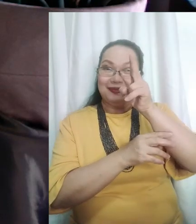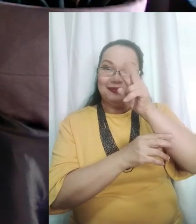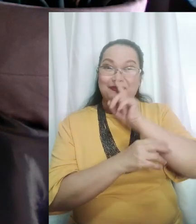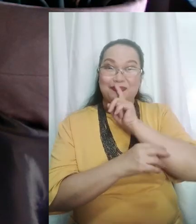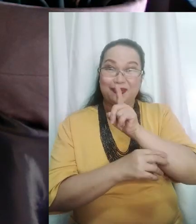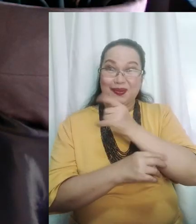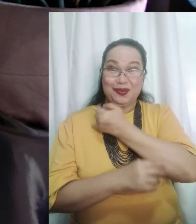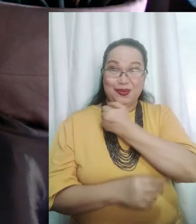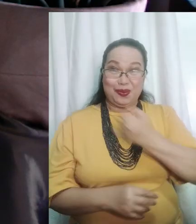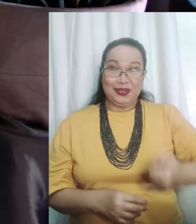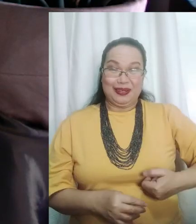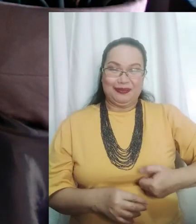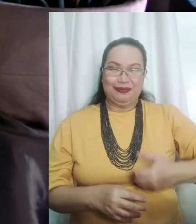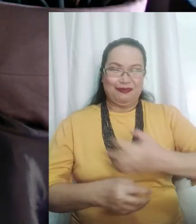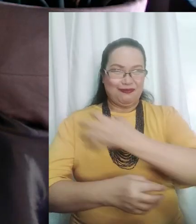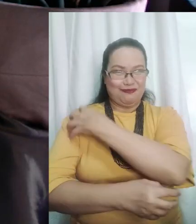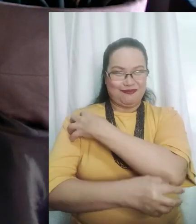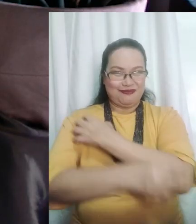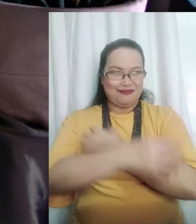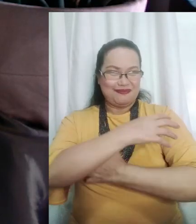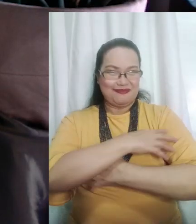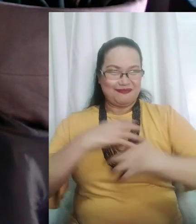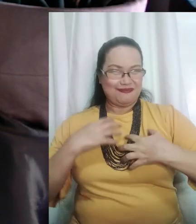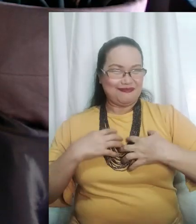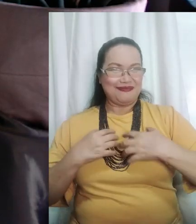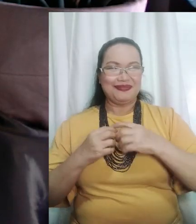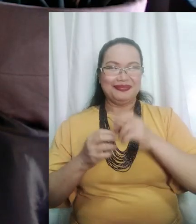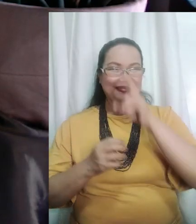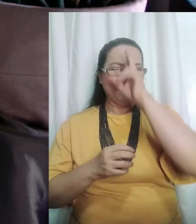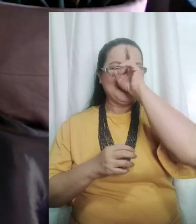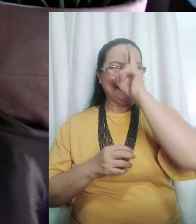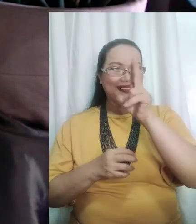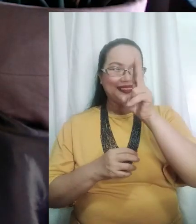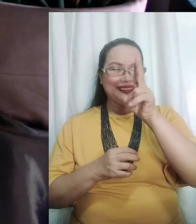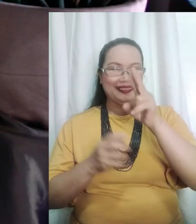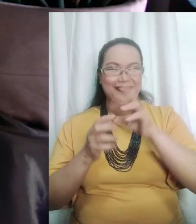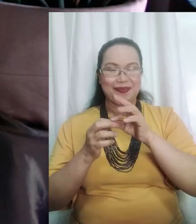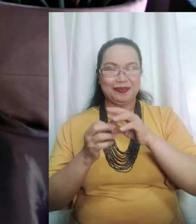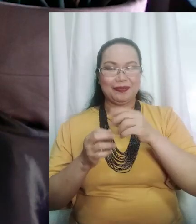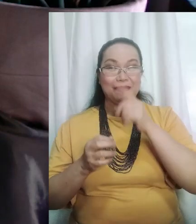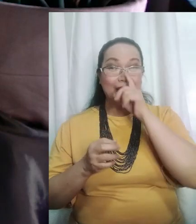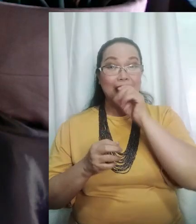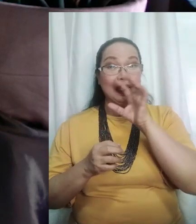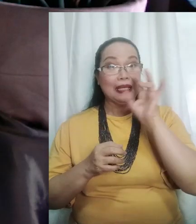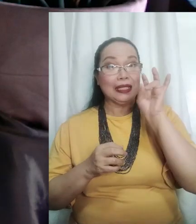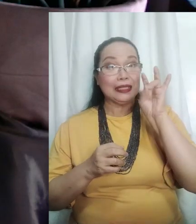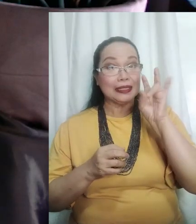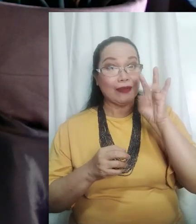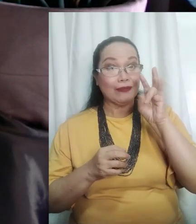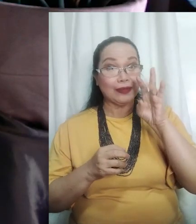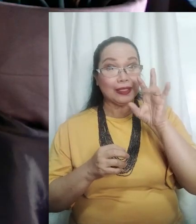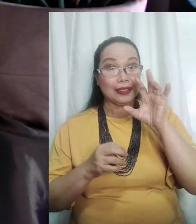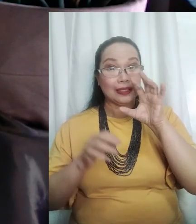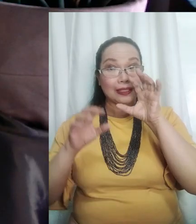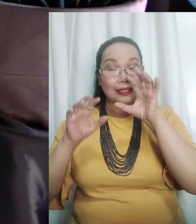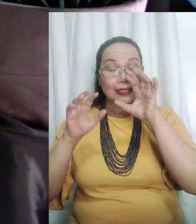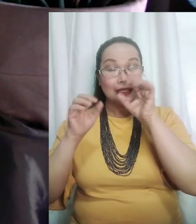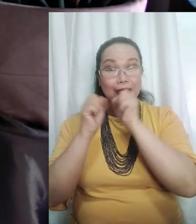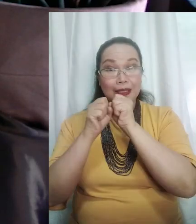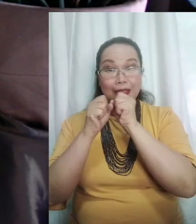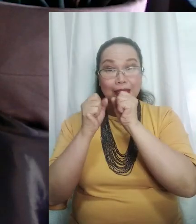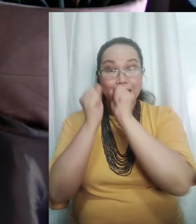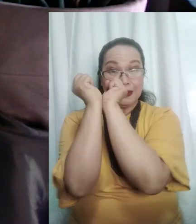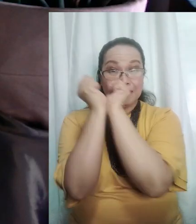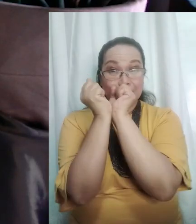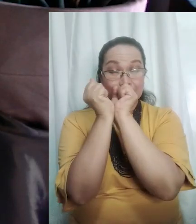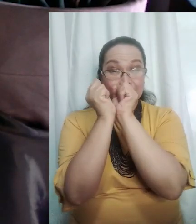man. Remember in Genesis 37, we were told that he was 17 when he was